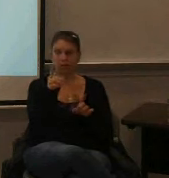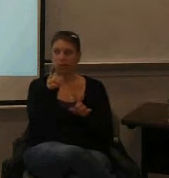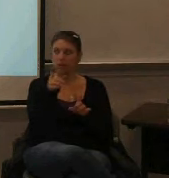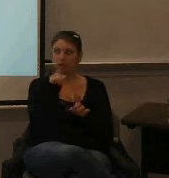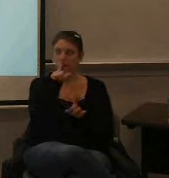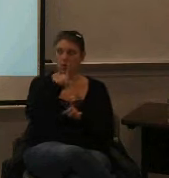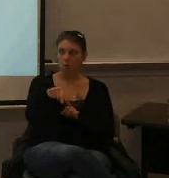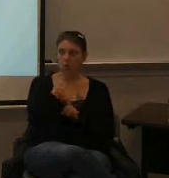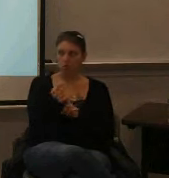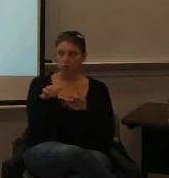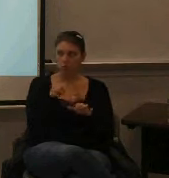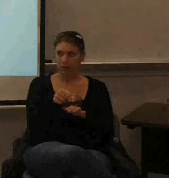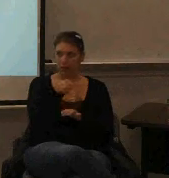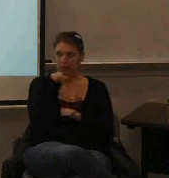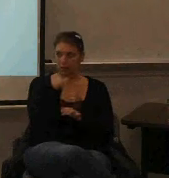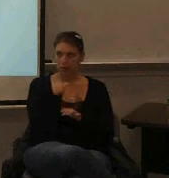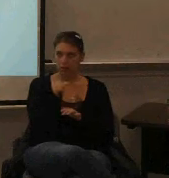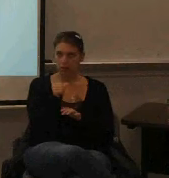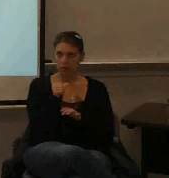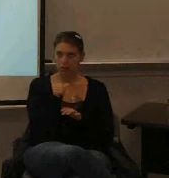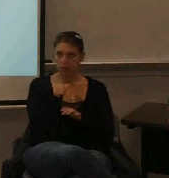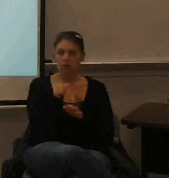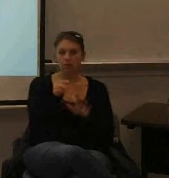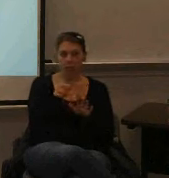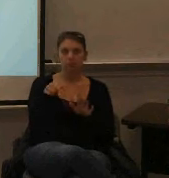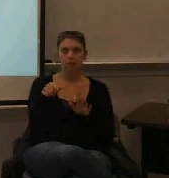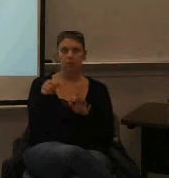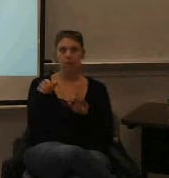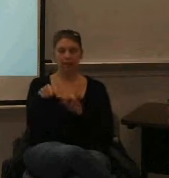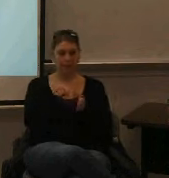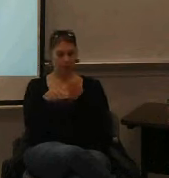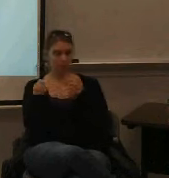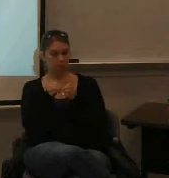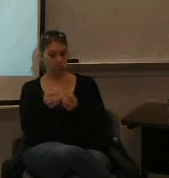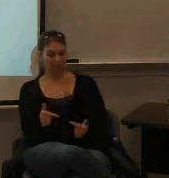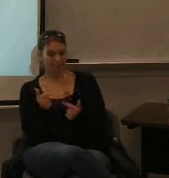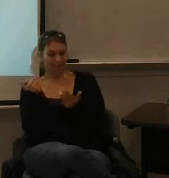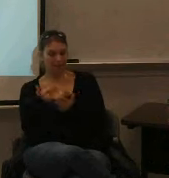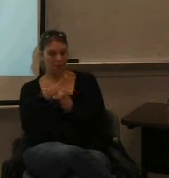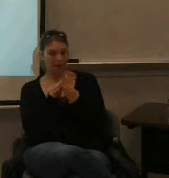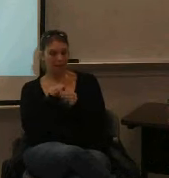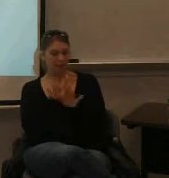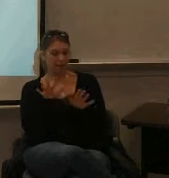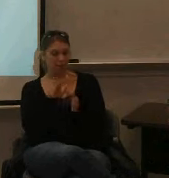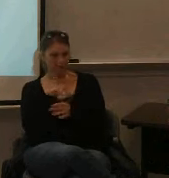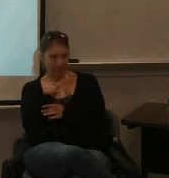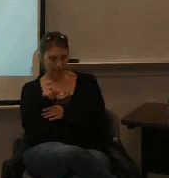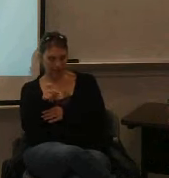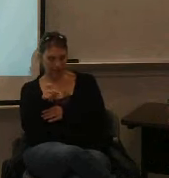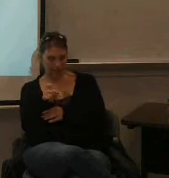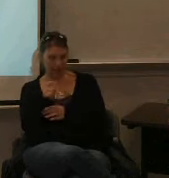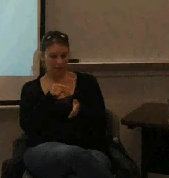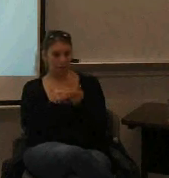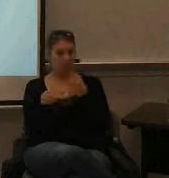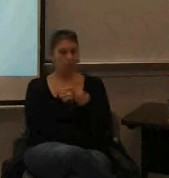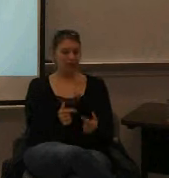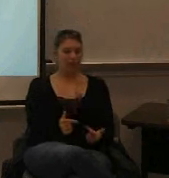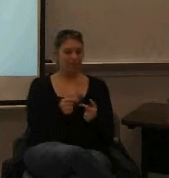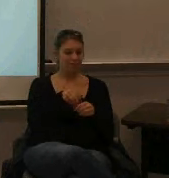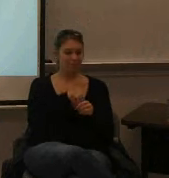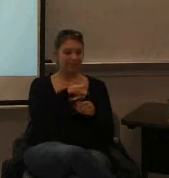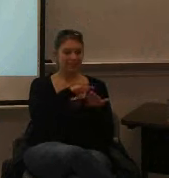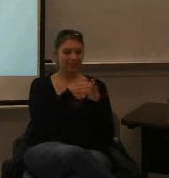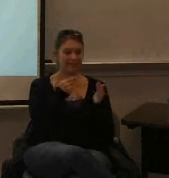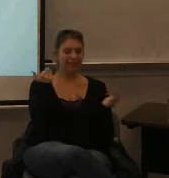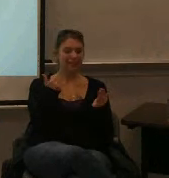And not only do they pay more to live on a clear lake, they pay more to live in a city that's near a